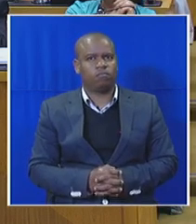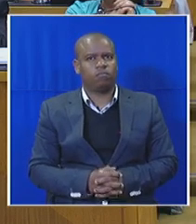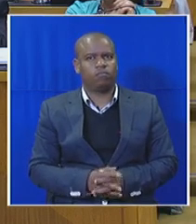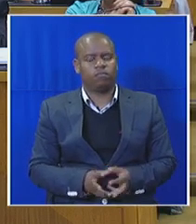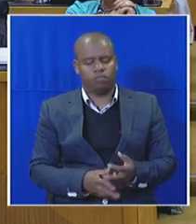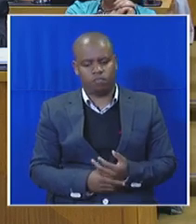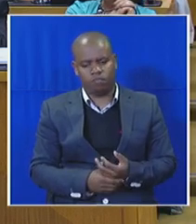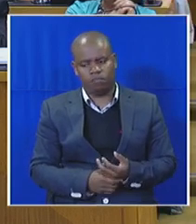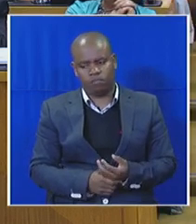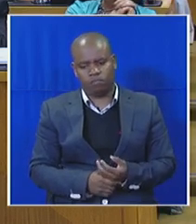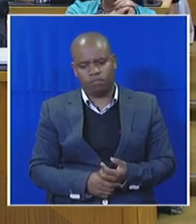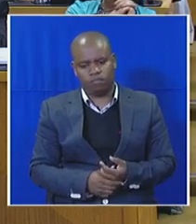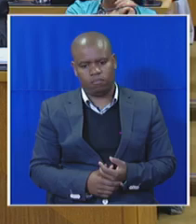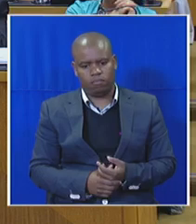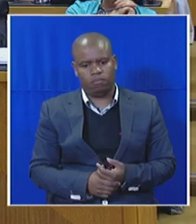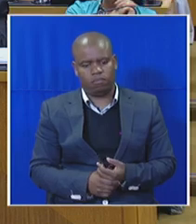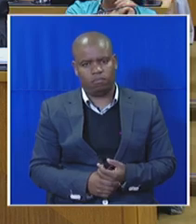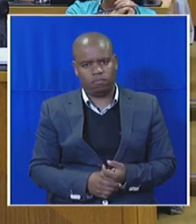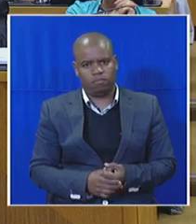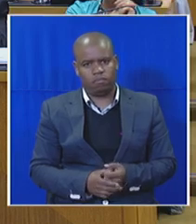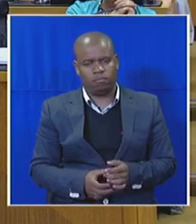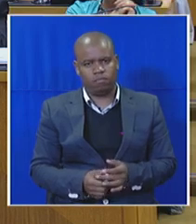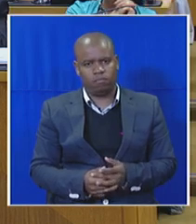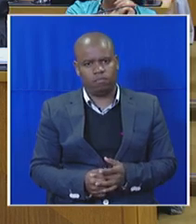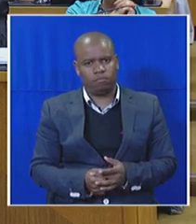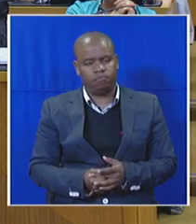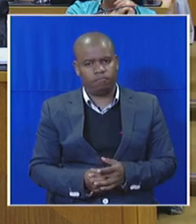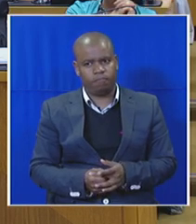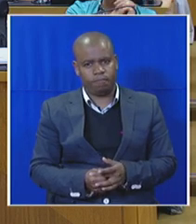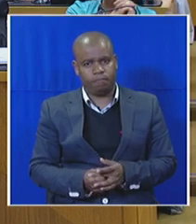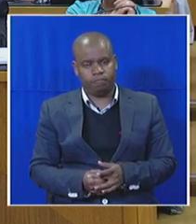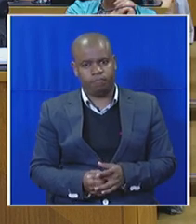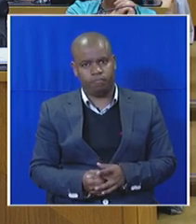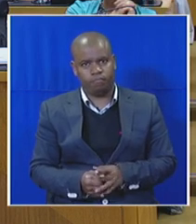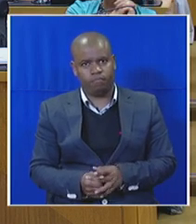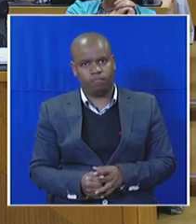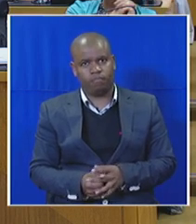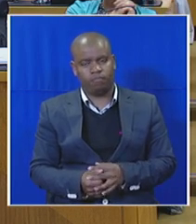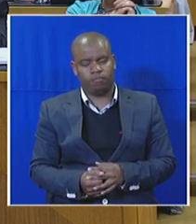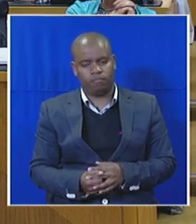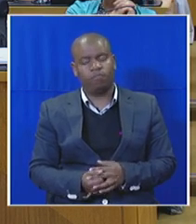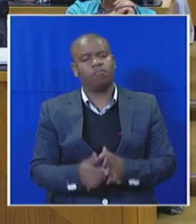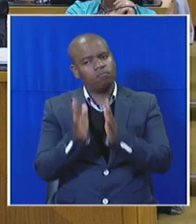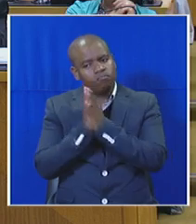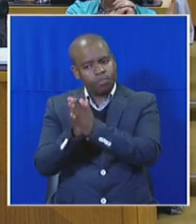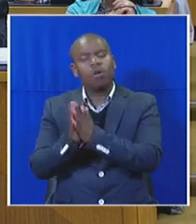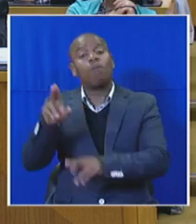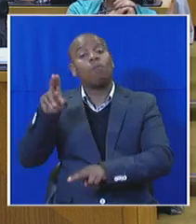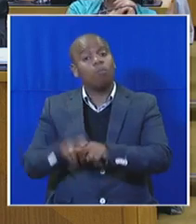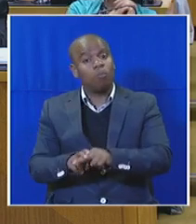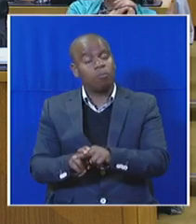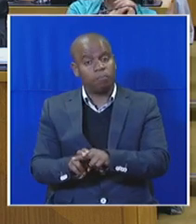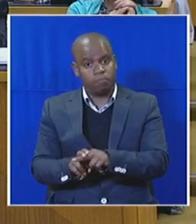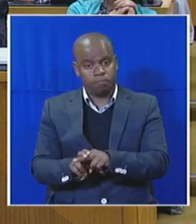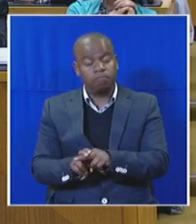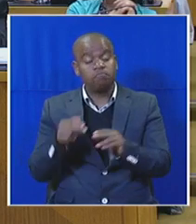I have not given you the floor. Just take your seat. Can I speak to the president of the ANC? Take your seat, Honorable Maimane. No, I want to speak to the